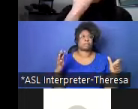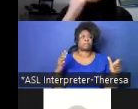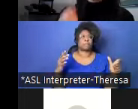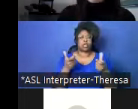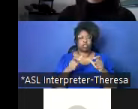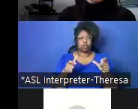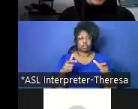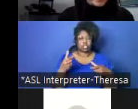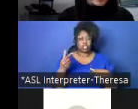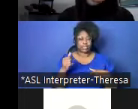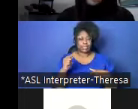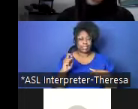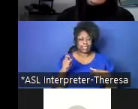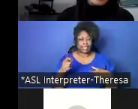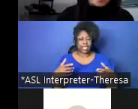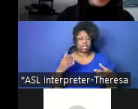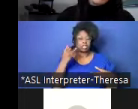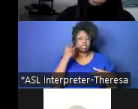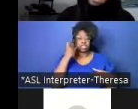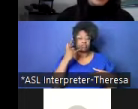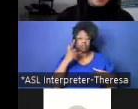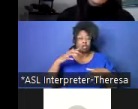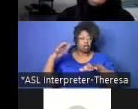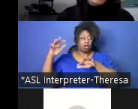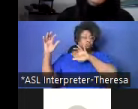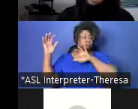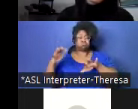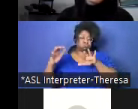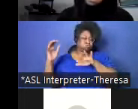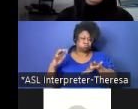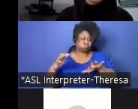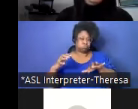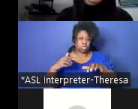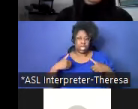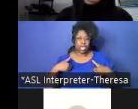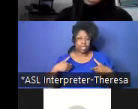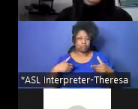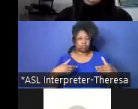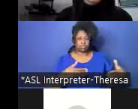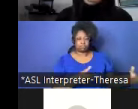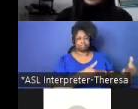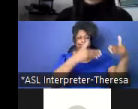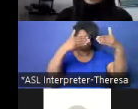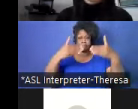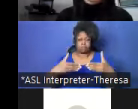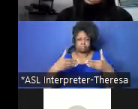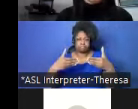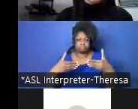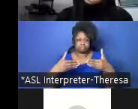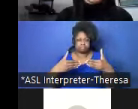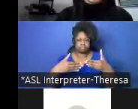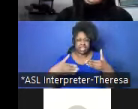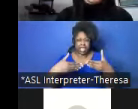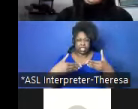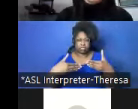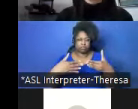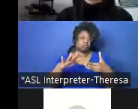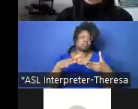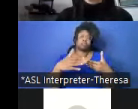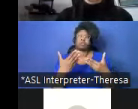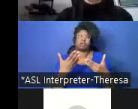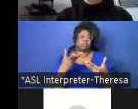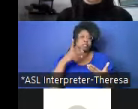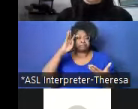gates that could be put up in the event of a storm surge, such as the idea, maybe it's a fantasy, but it's an interesting